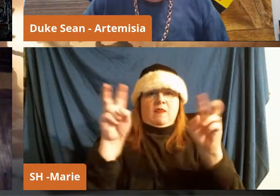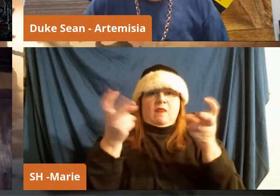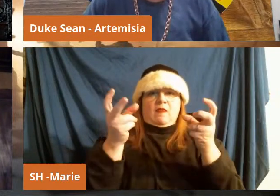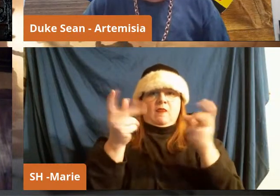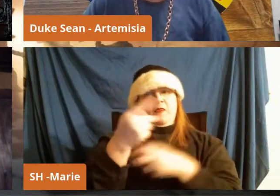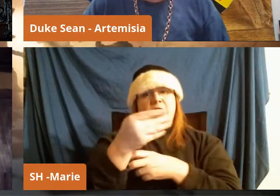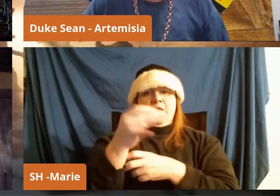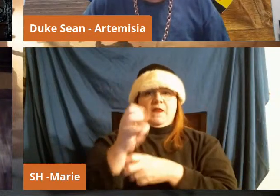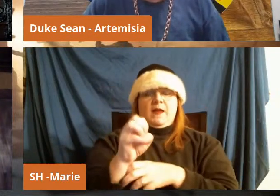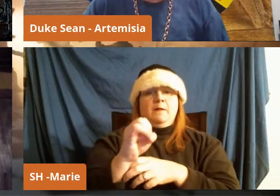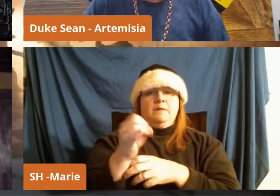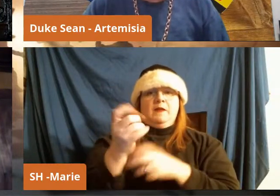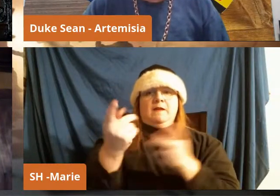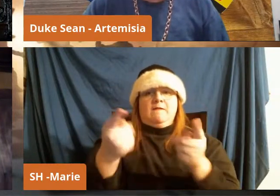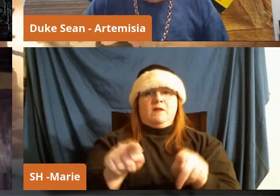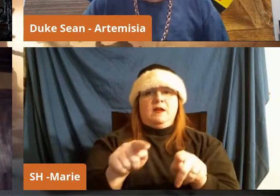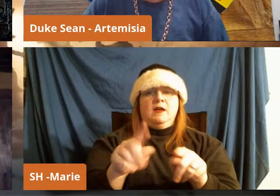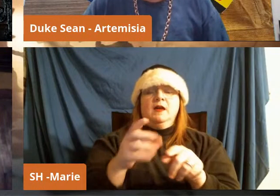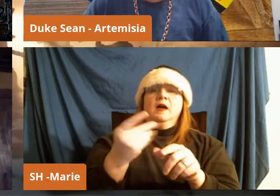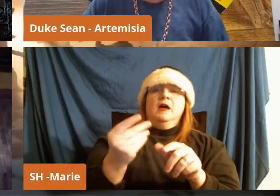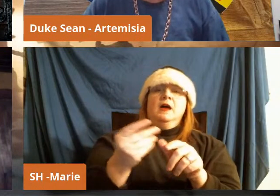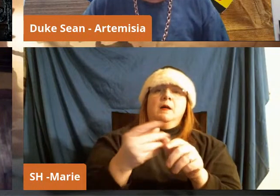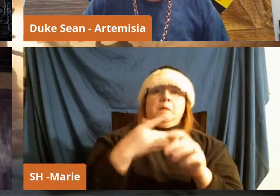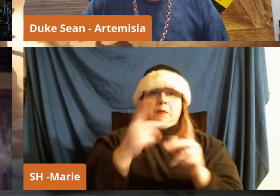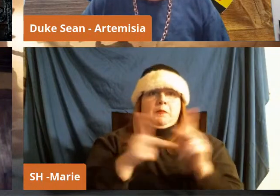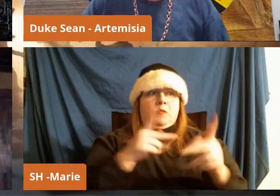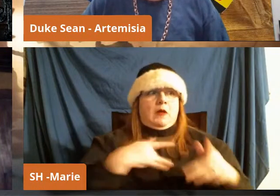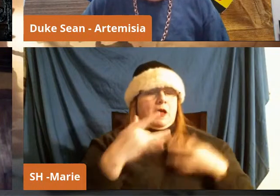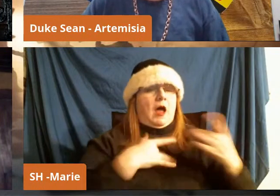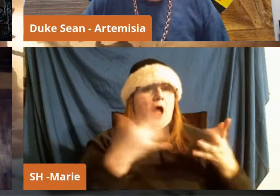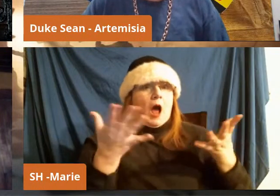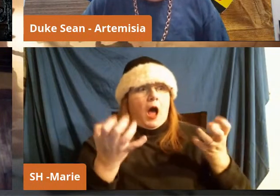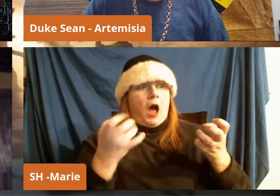talking about. They used to happen, and people were excited about